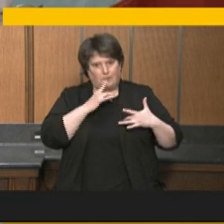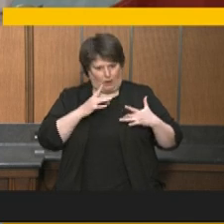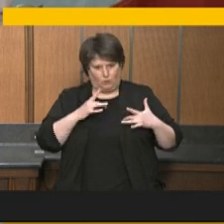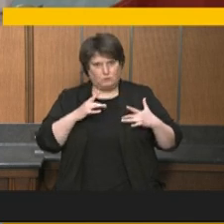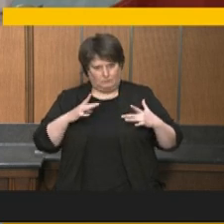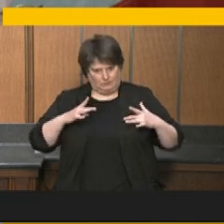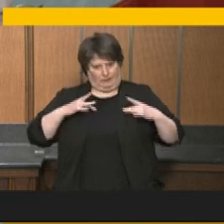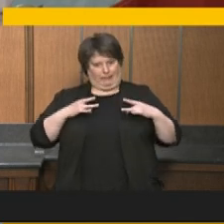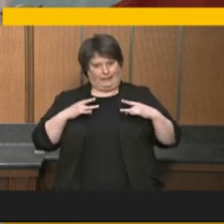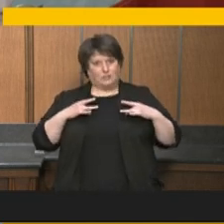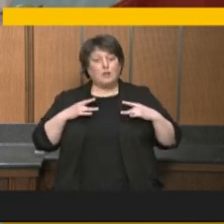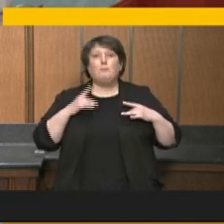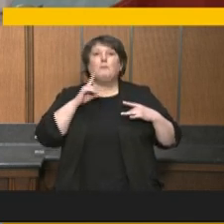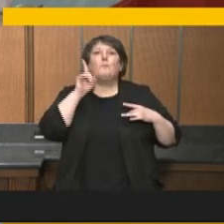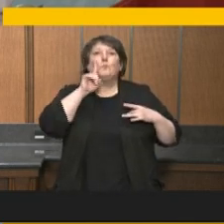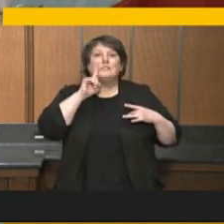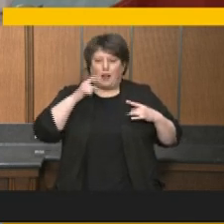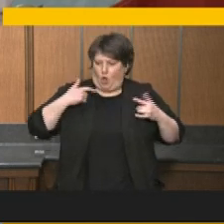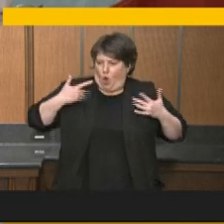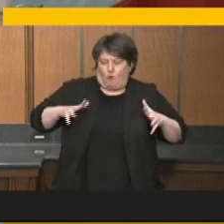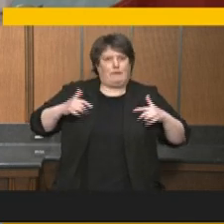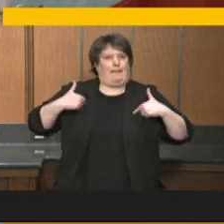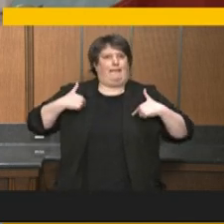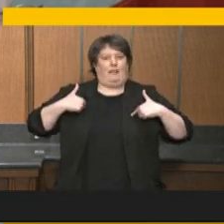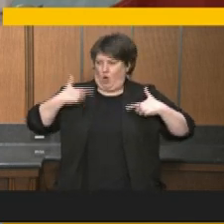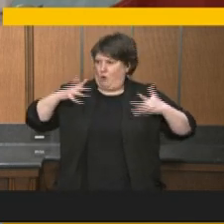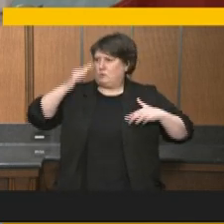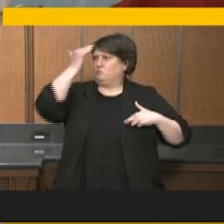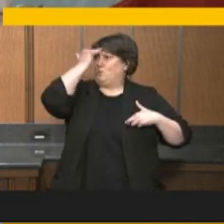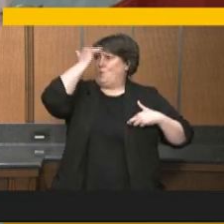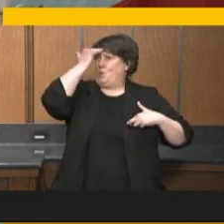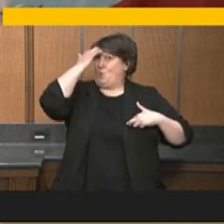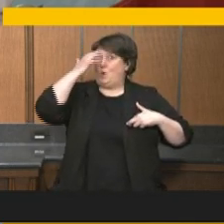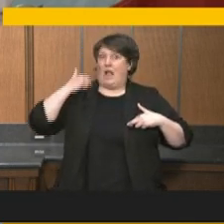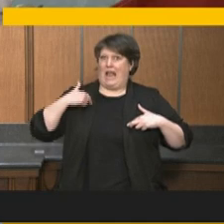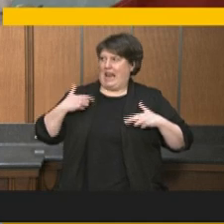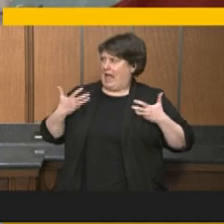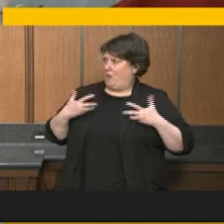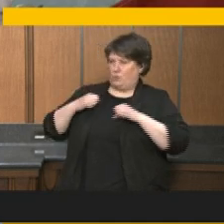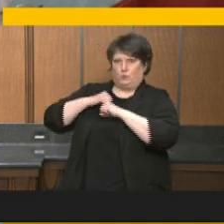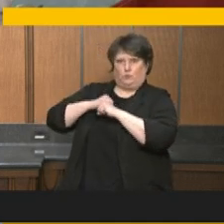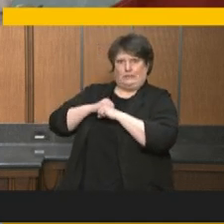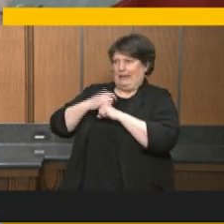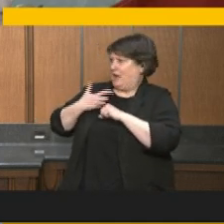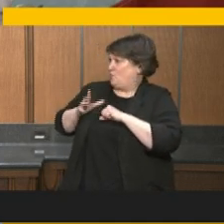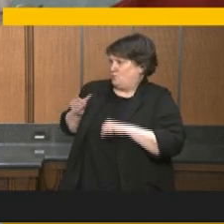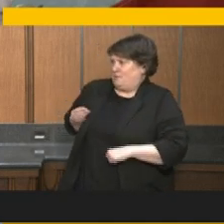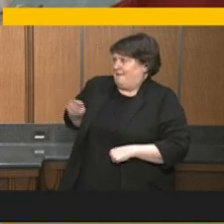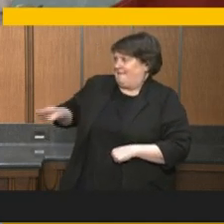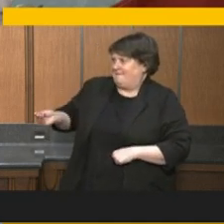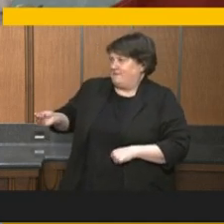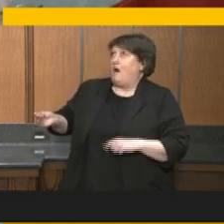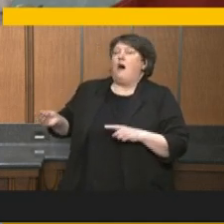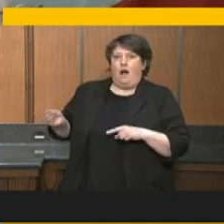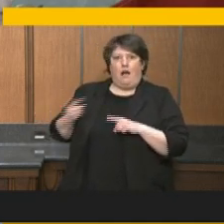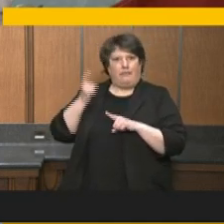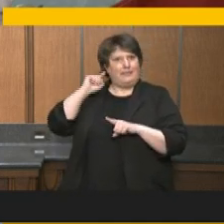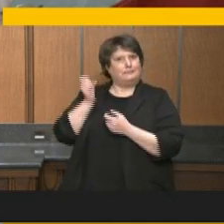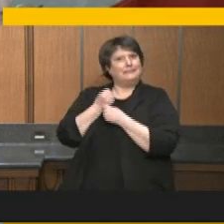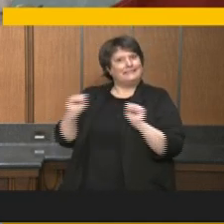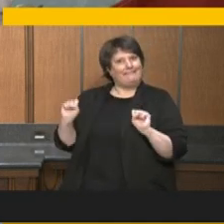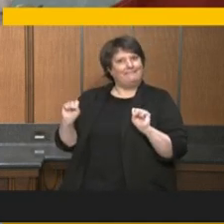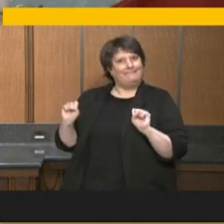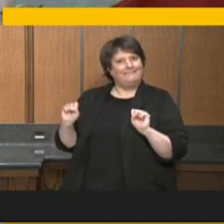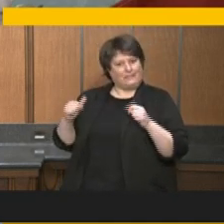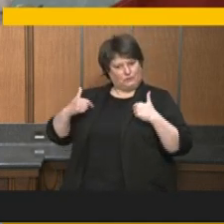act like you already have it, and that you're protecting the person next to you from getting it is a very useful way to think about it. Because the